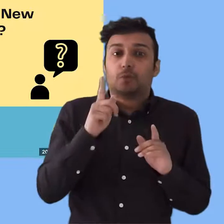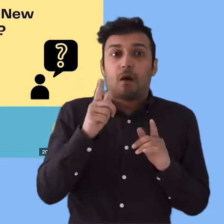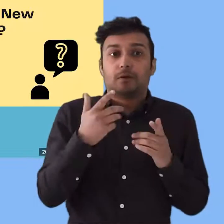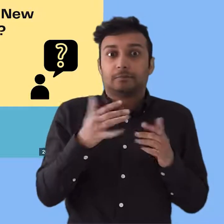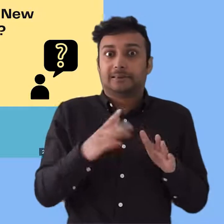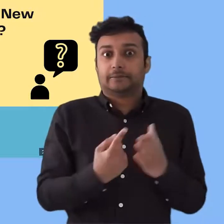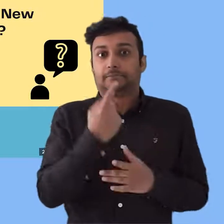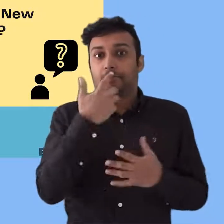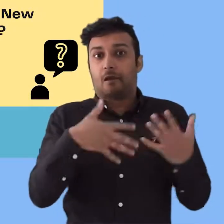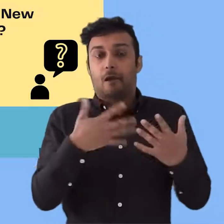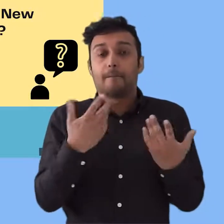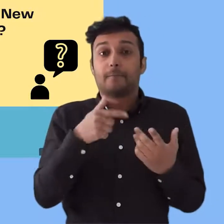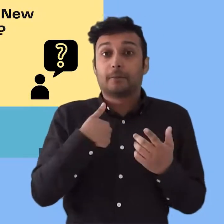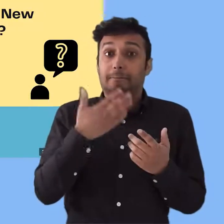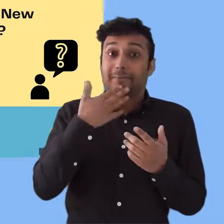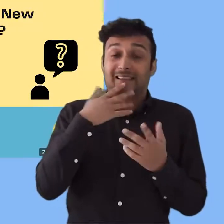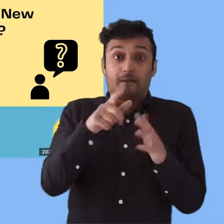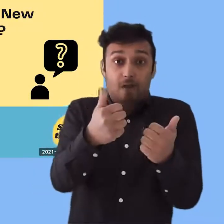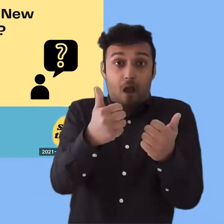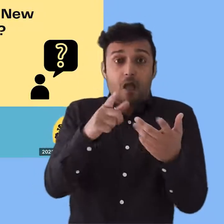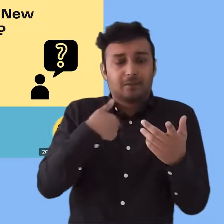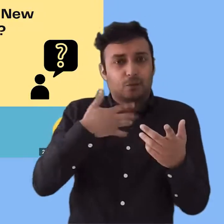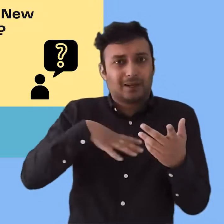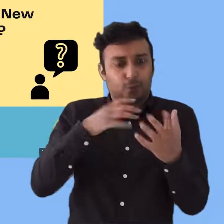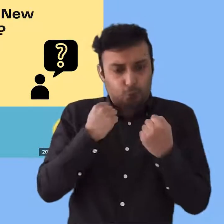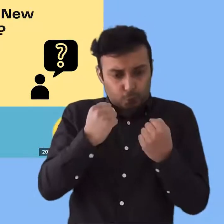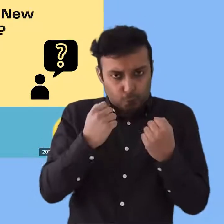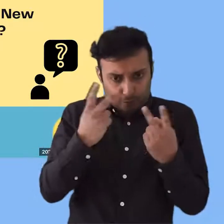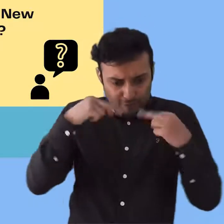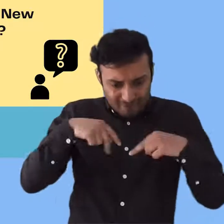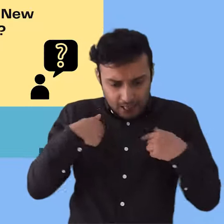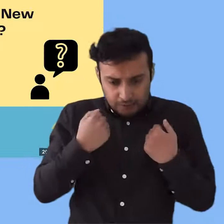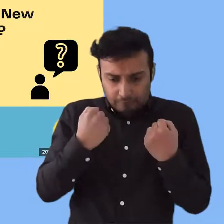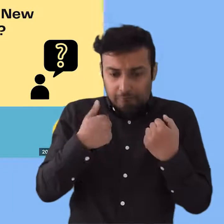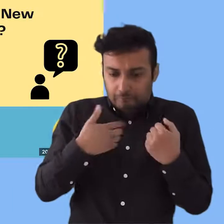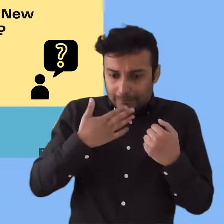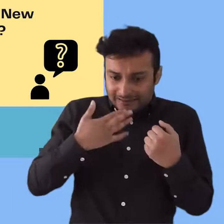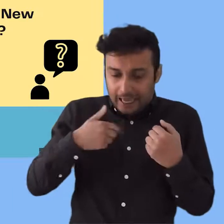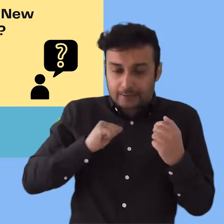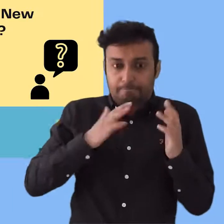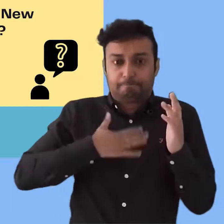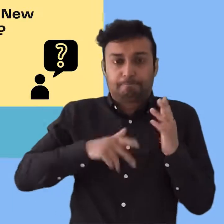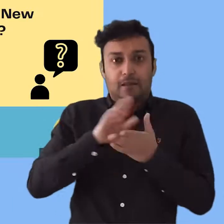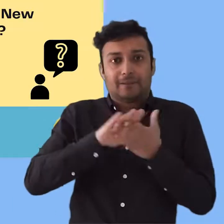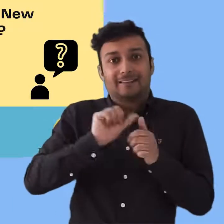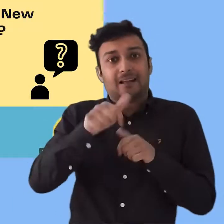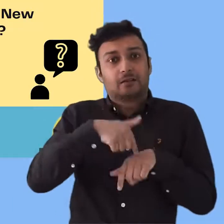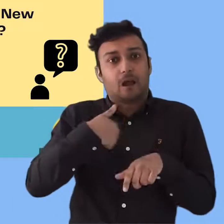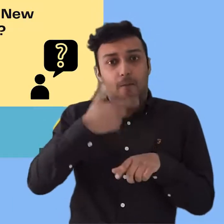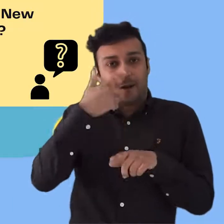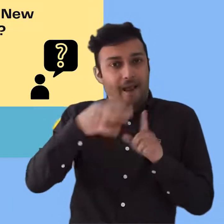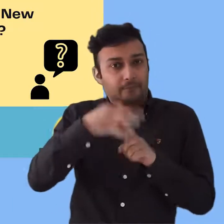to make things better next time. And this is applicable to all cultures. So I'd like you to think